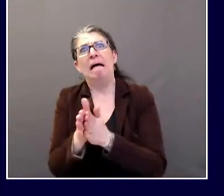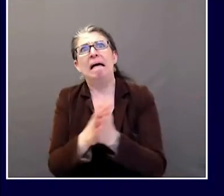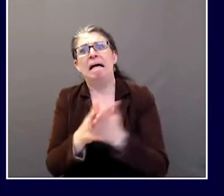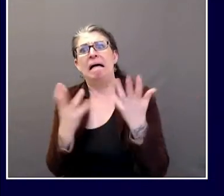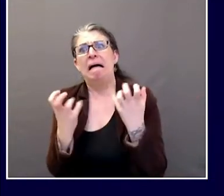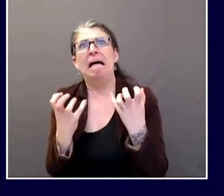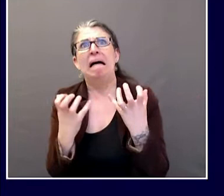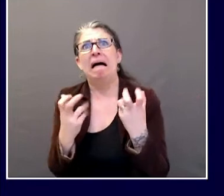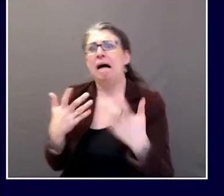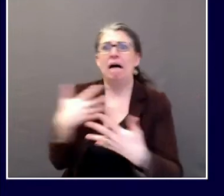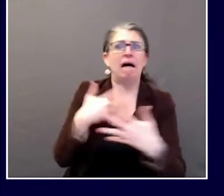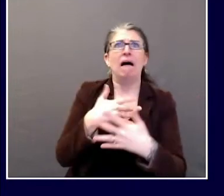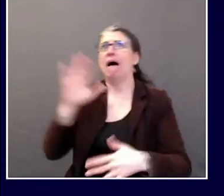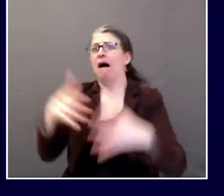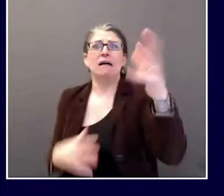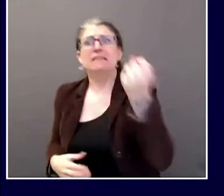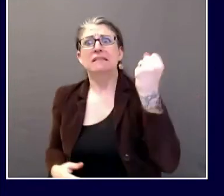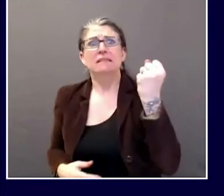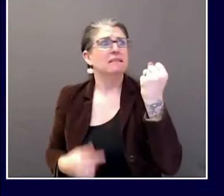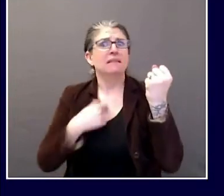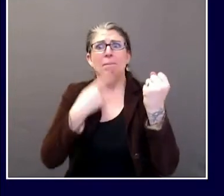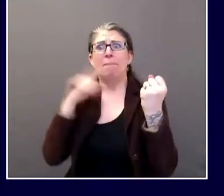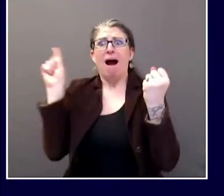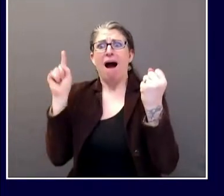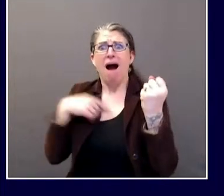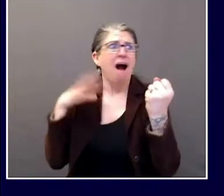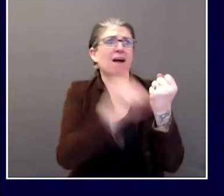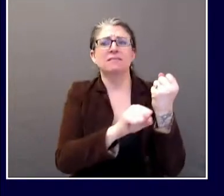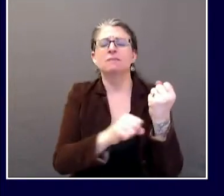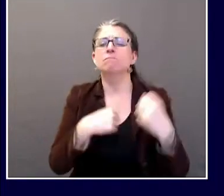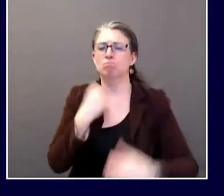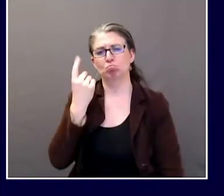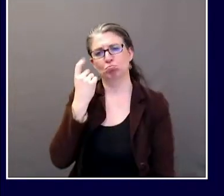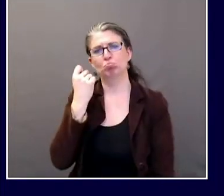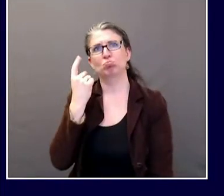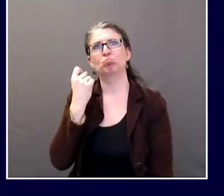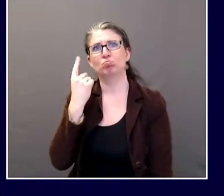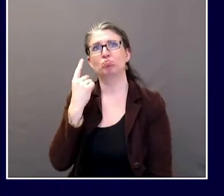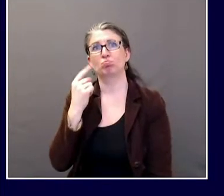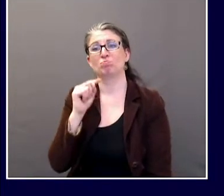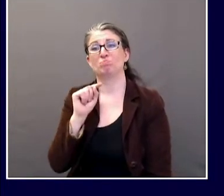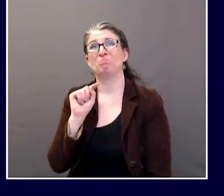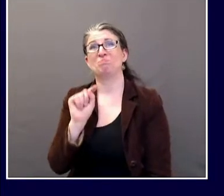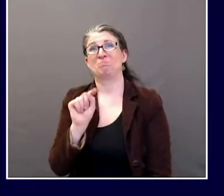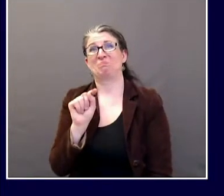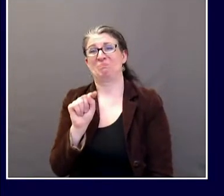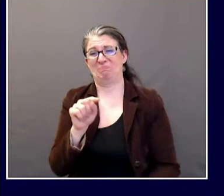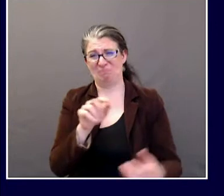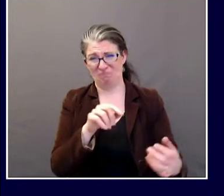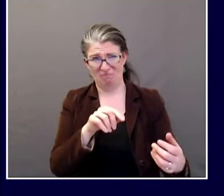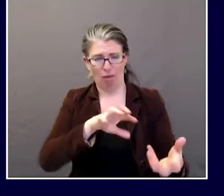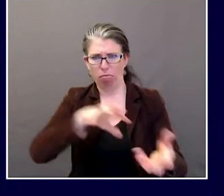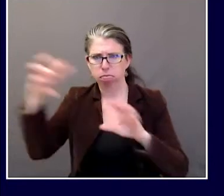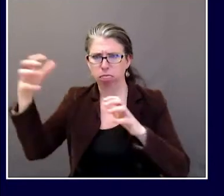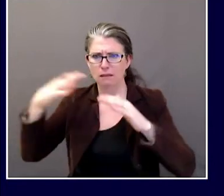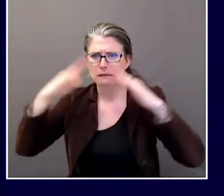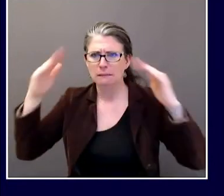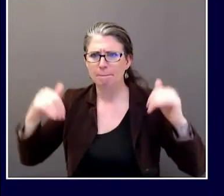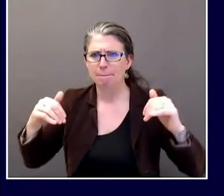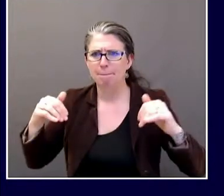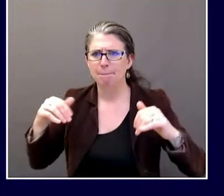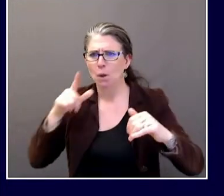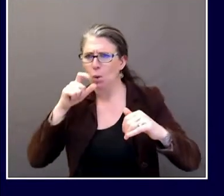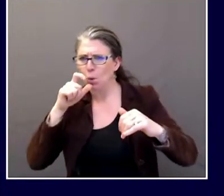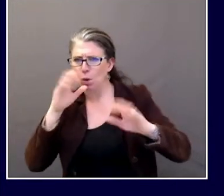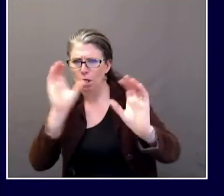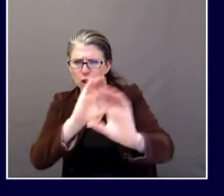slot comes up, you're ready to go. But that can pose challenges. For one thing, it means that the lists are quite large and